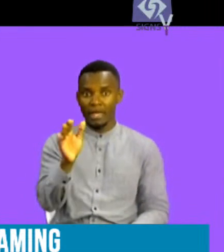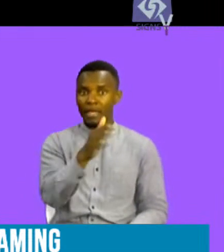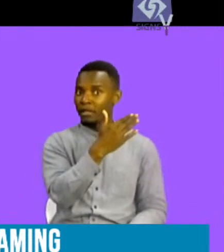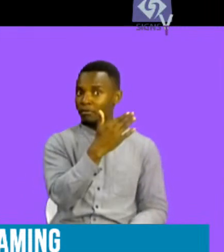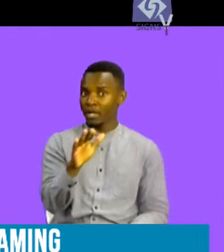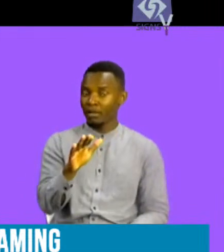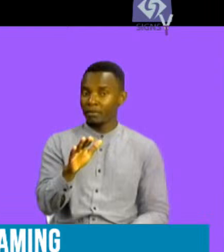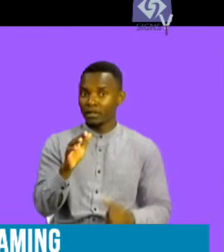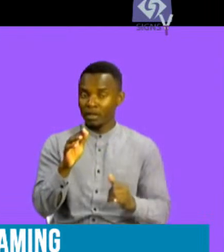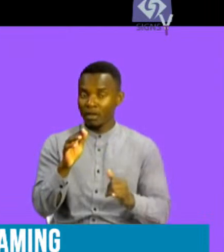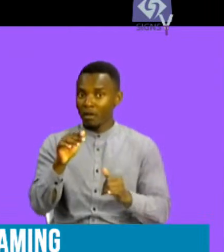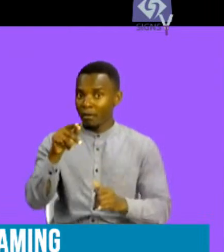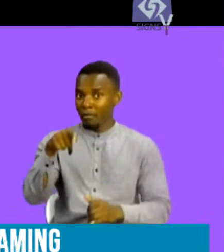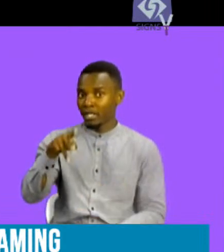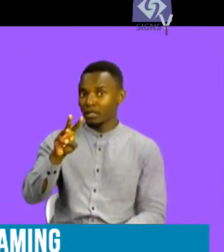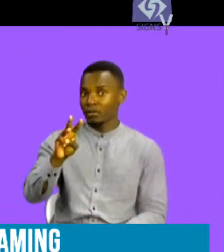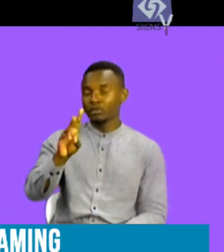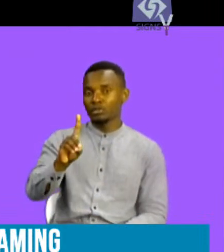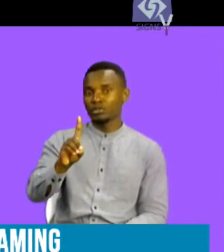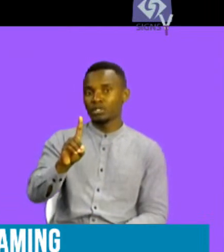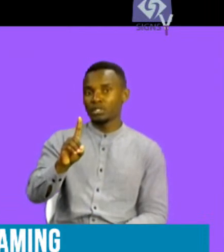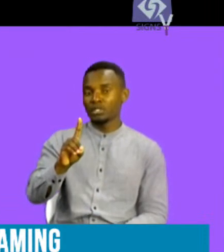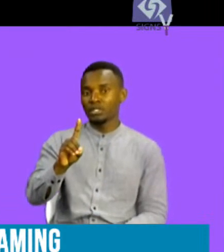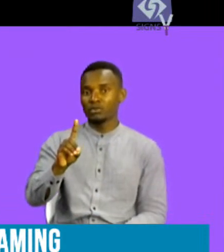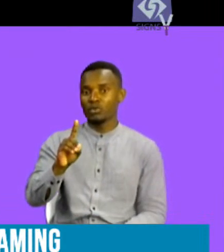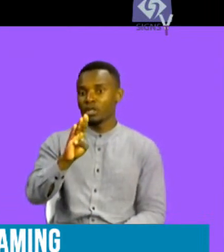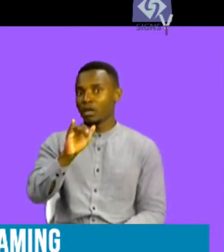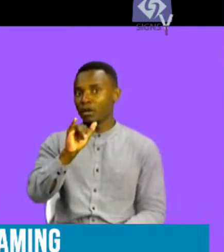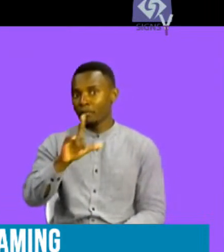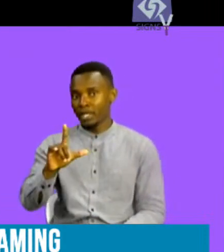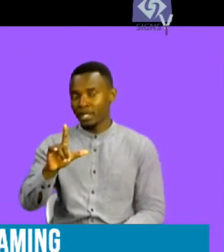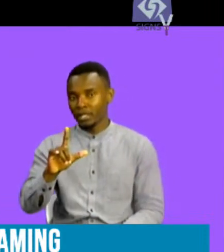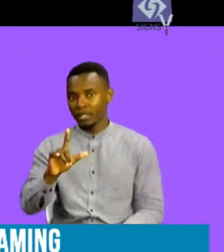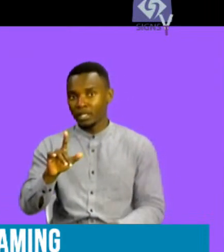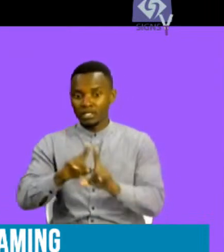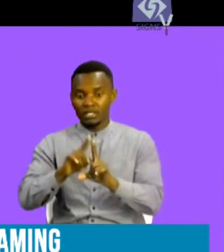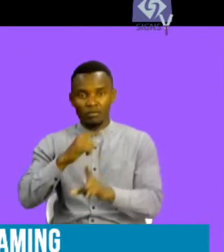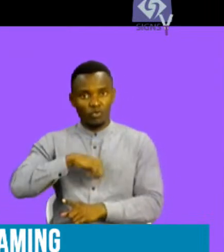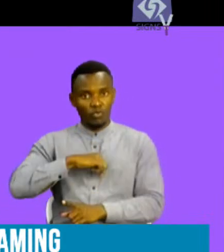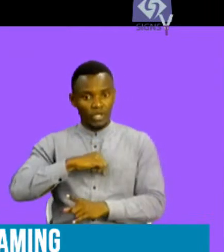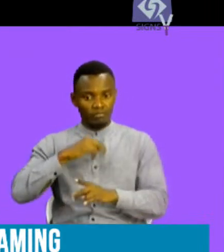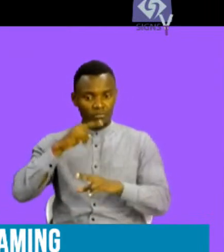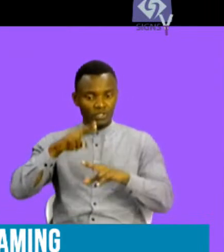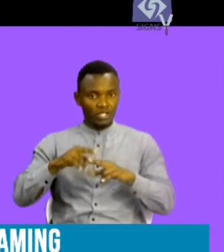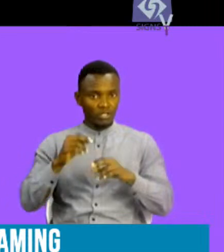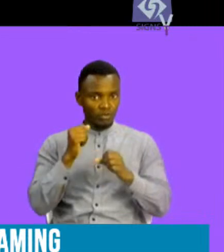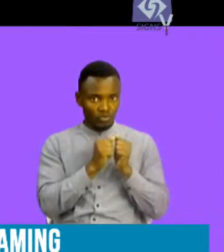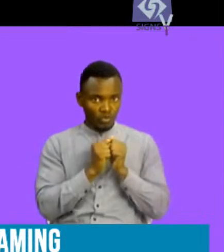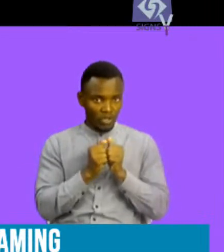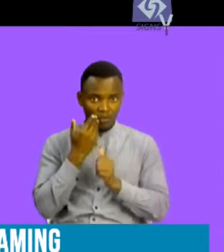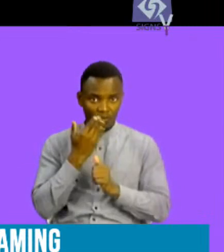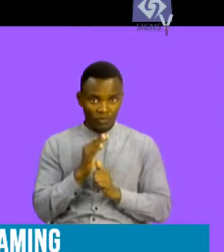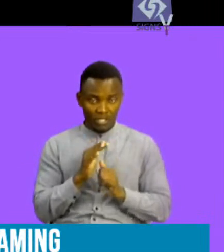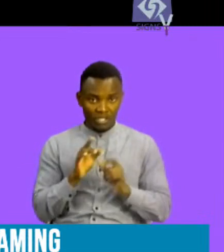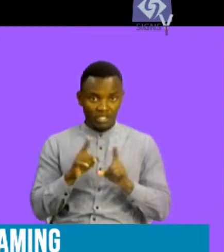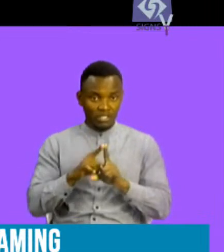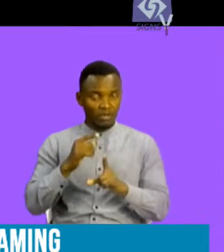Bill 2023. So as a committee, as a sector working group, we have sat together and developed a